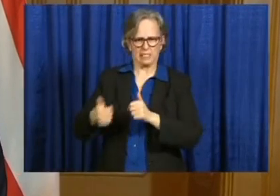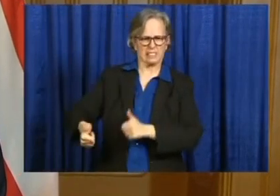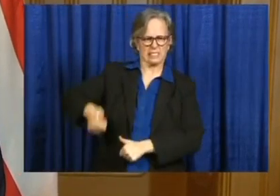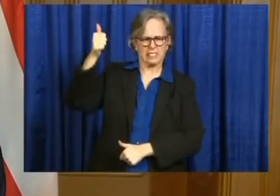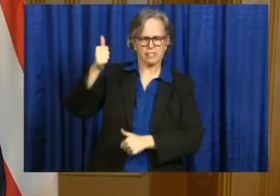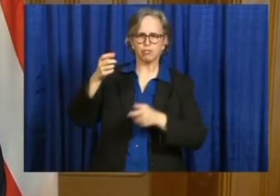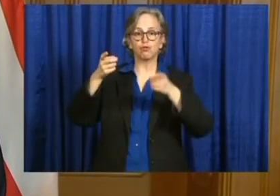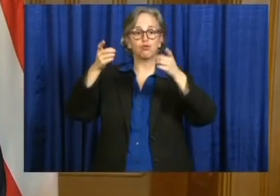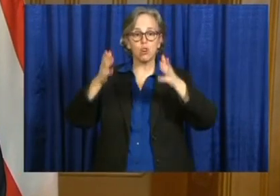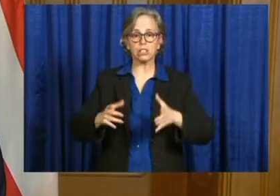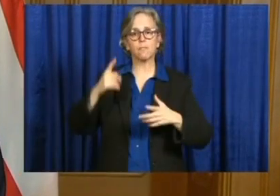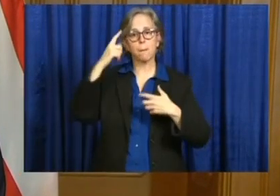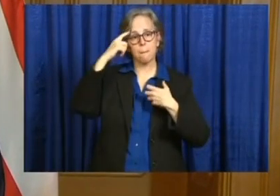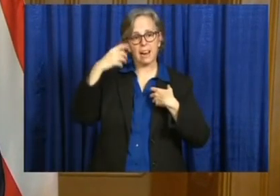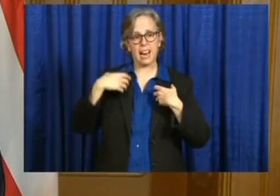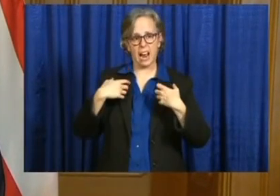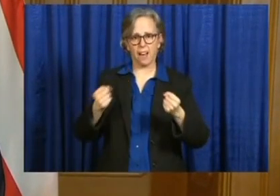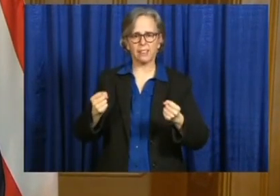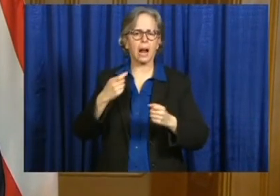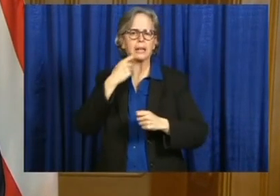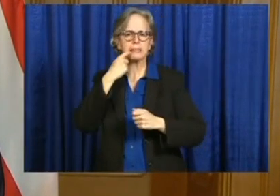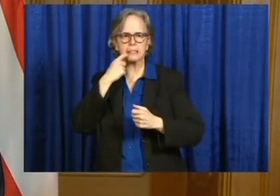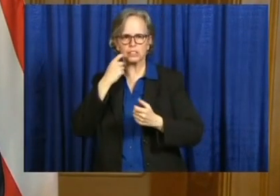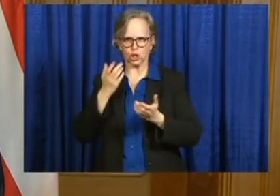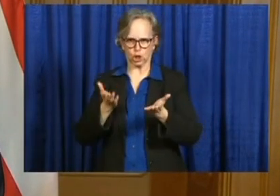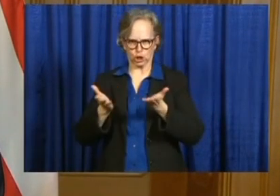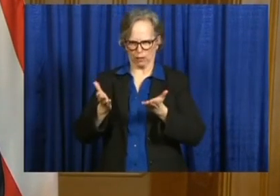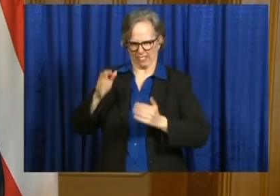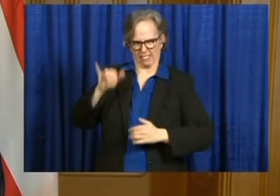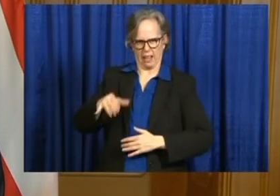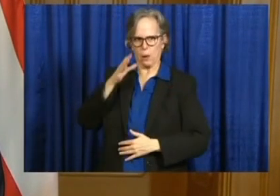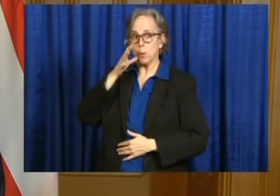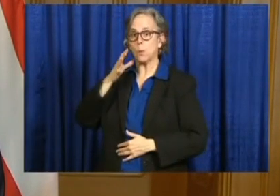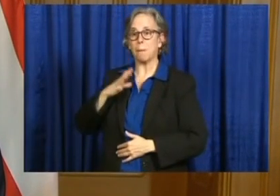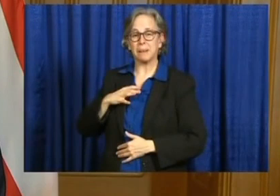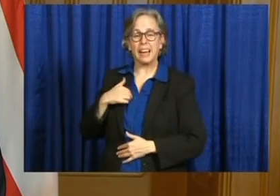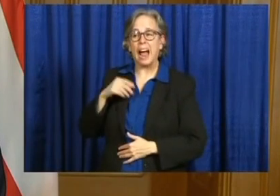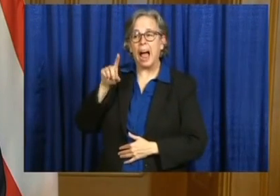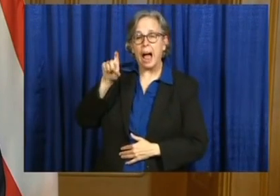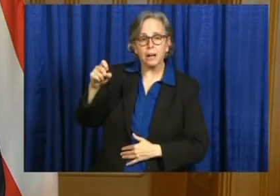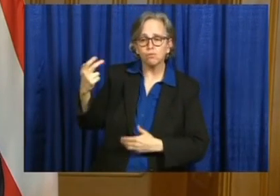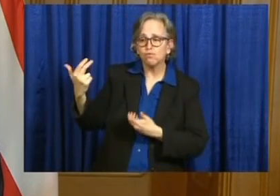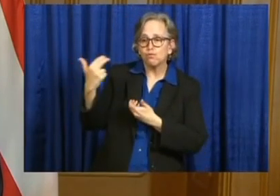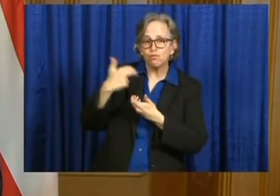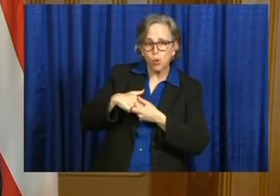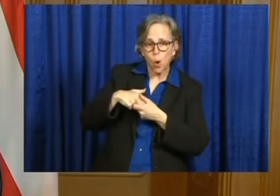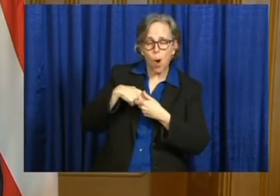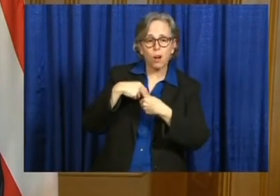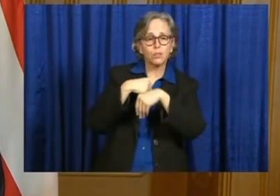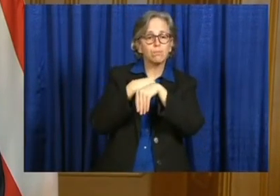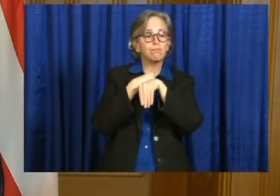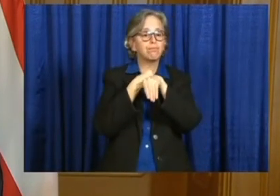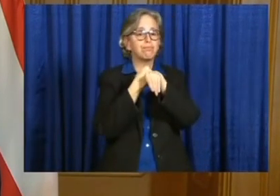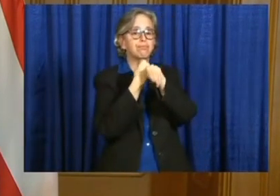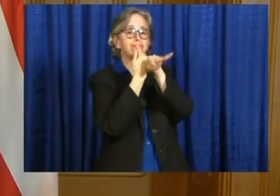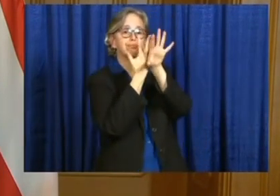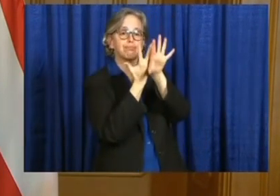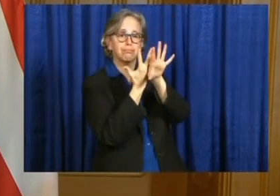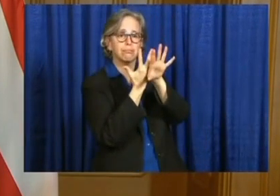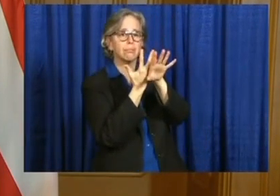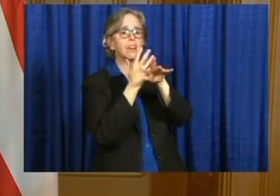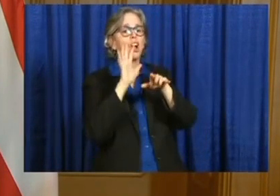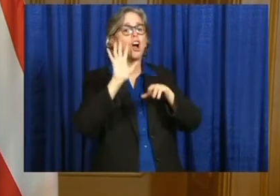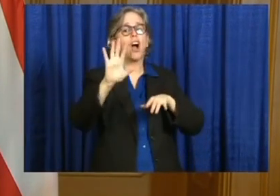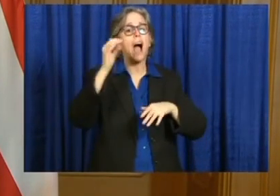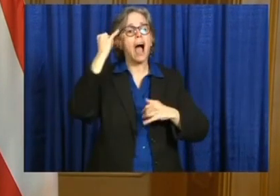Services, to talk for just a few minutes about exactly some ideas she has and some things that are going on